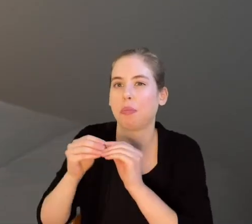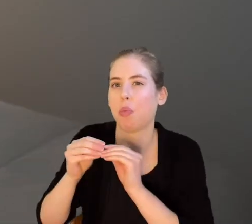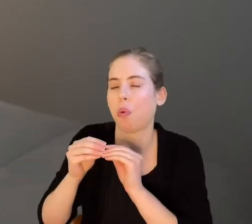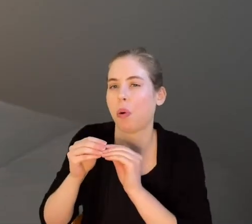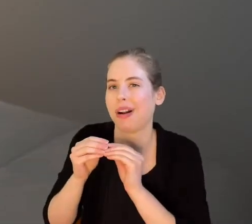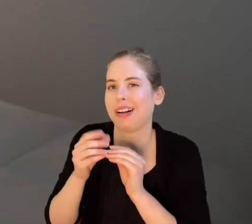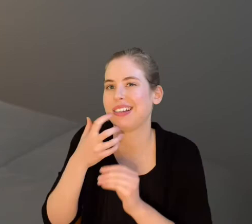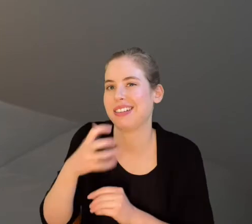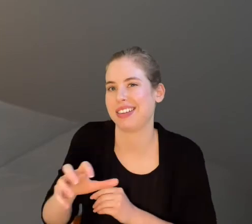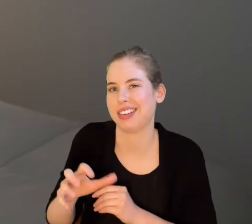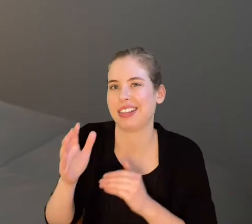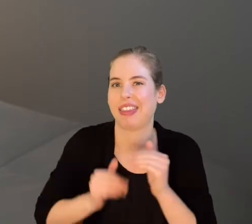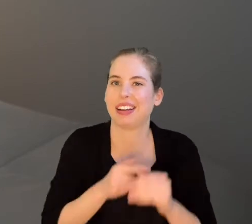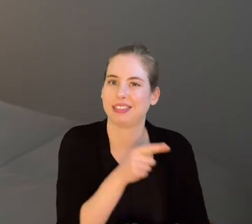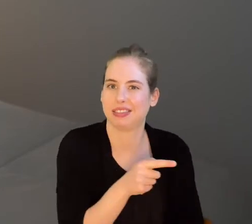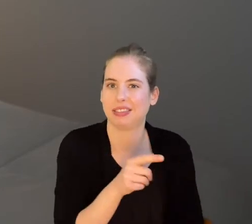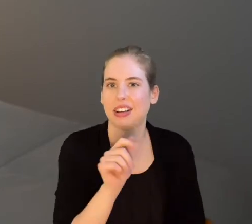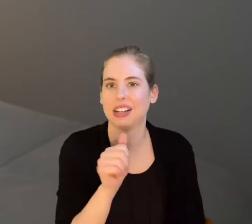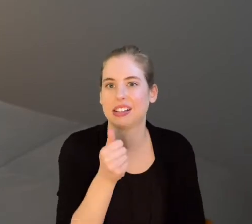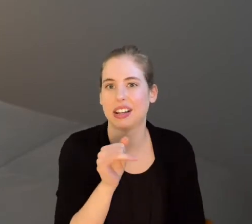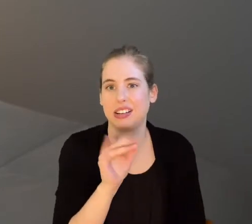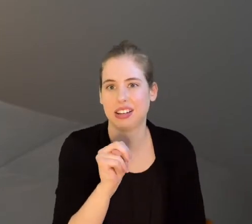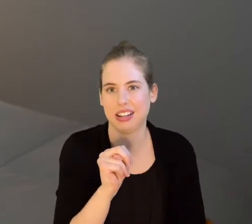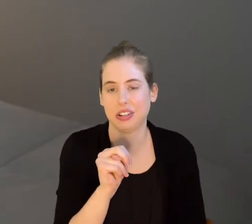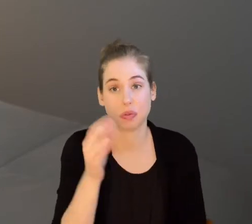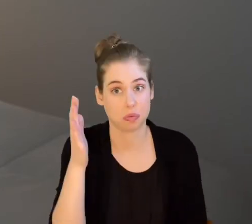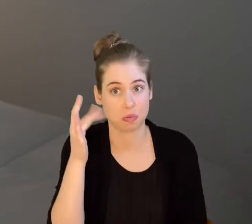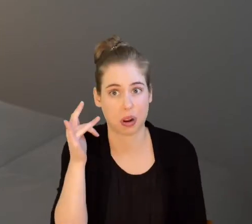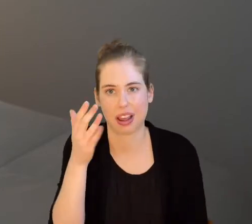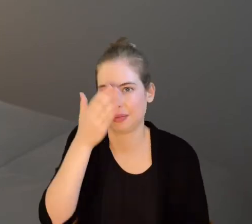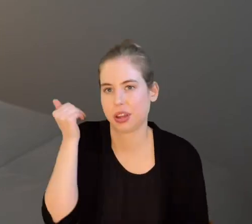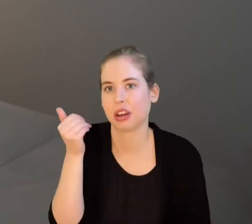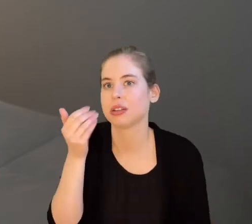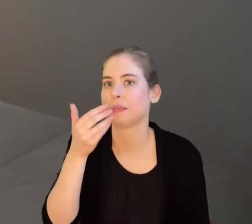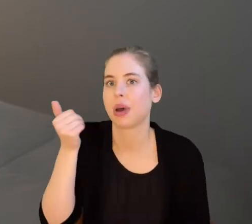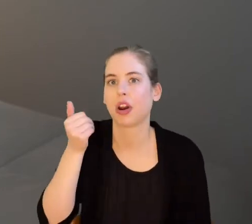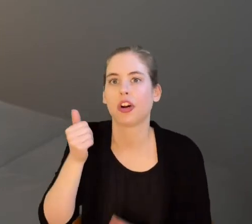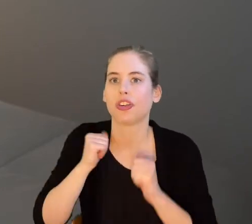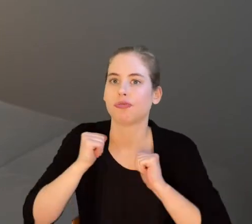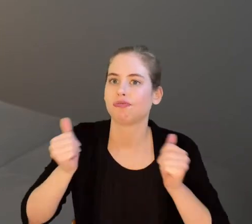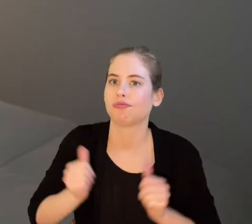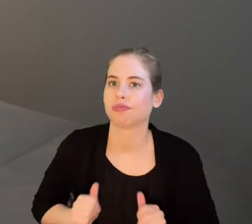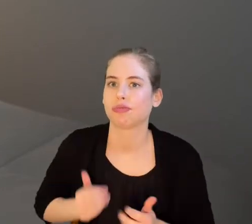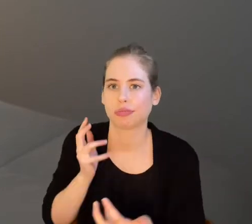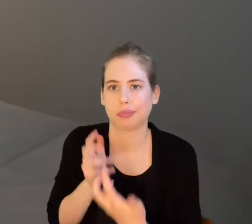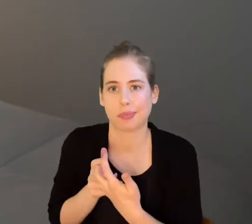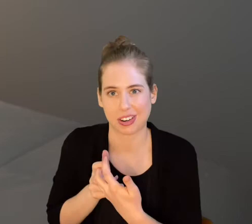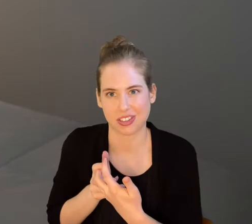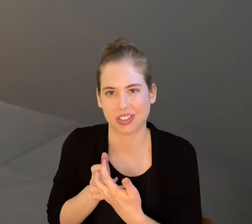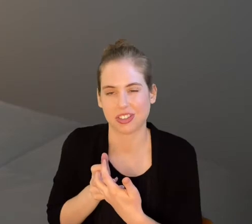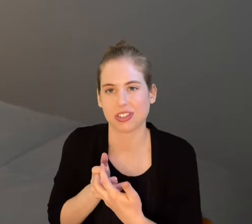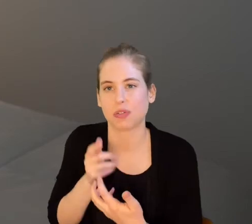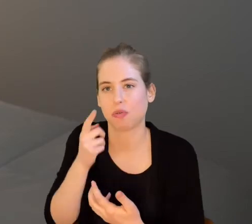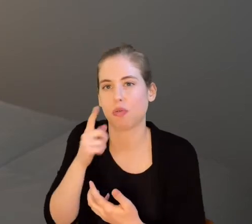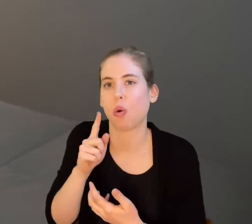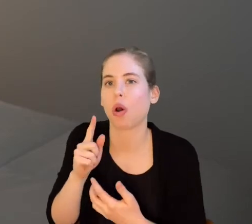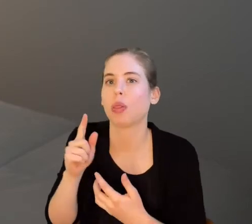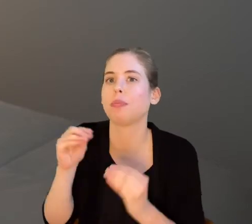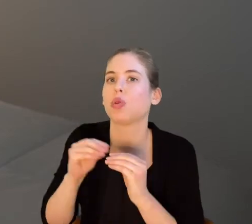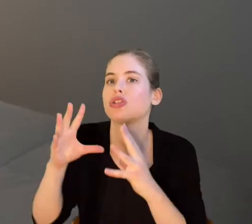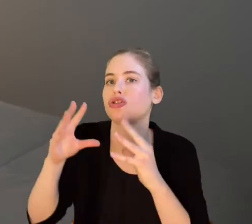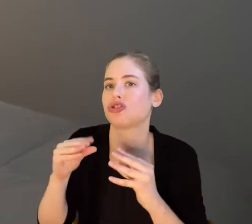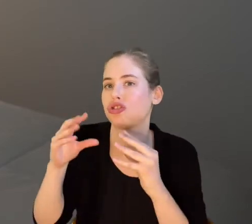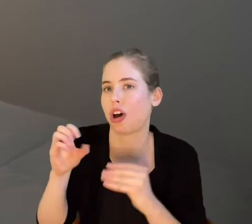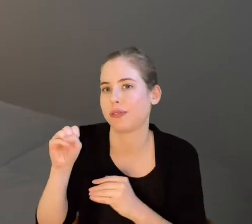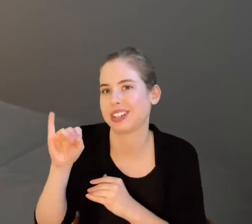this is mostly due to the deep contouring that you will find with the softer side of this mattress. For more information, you can check out our website